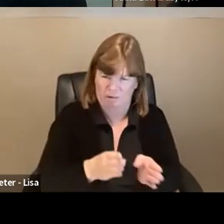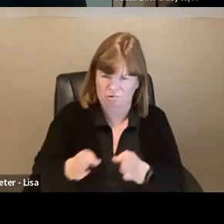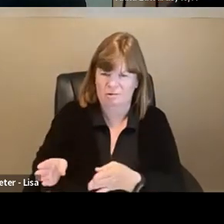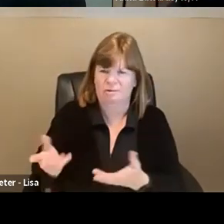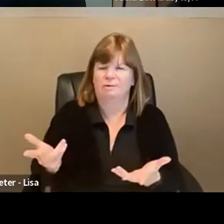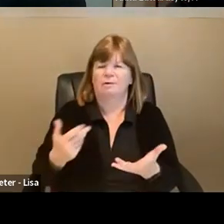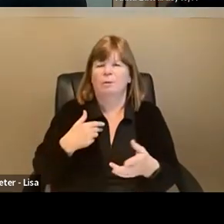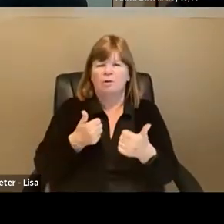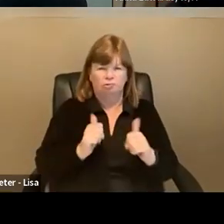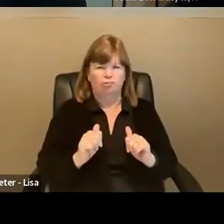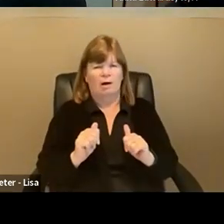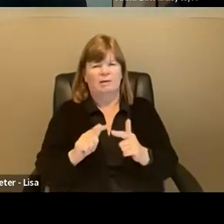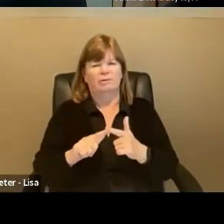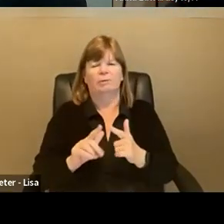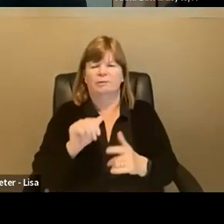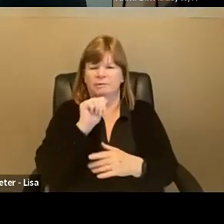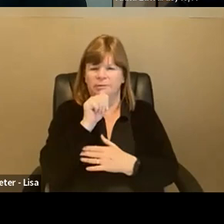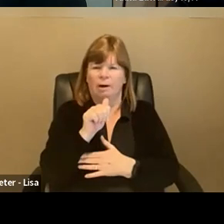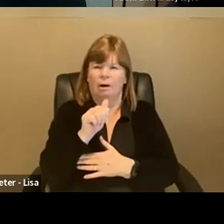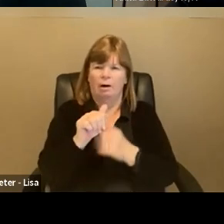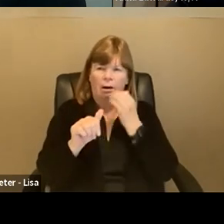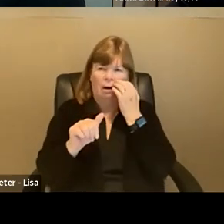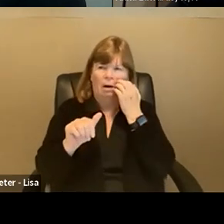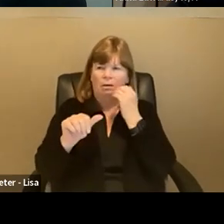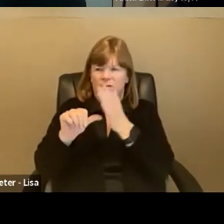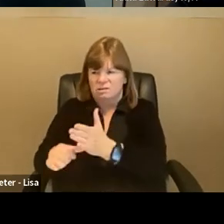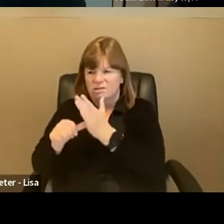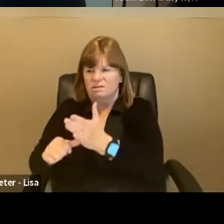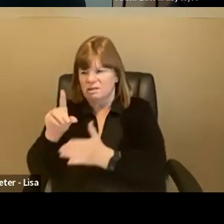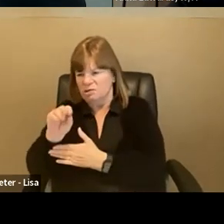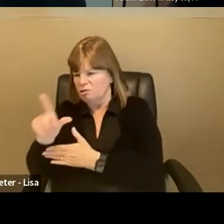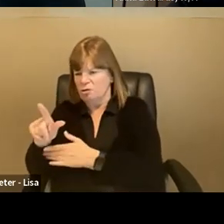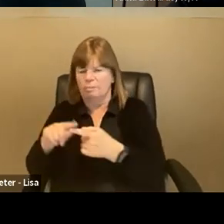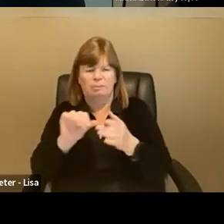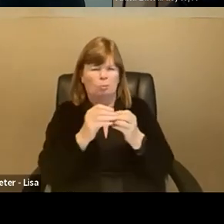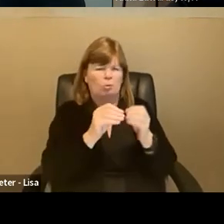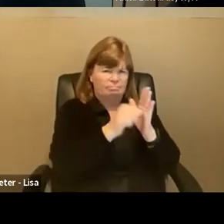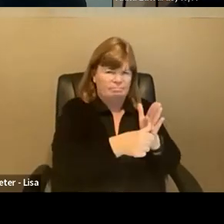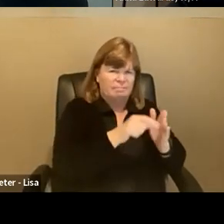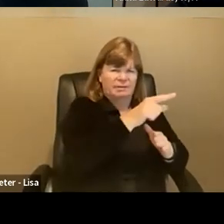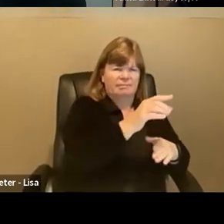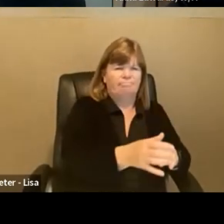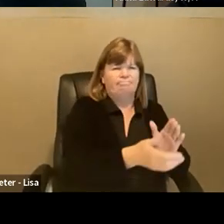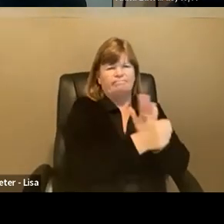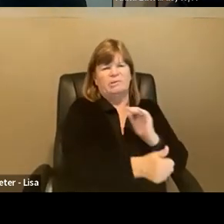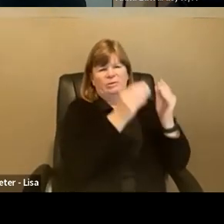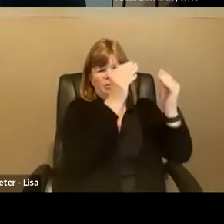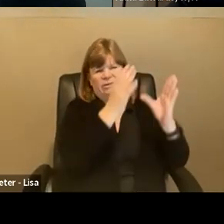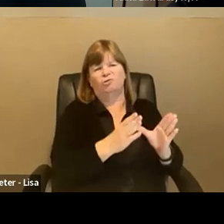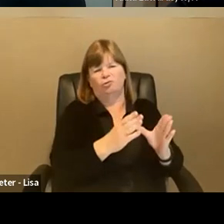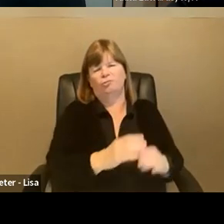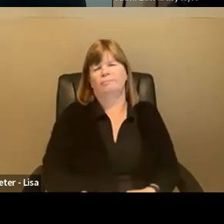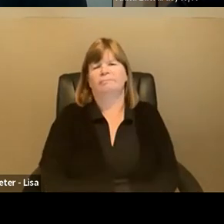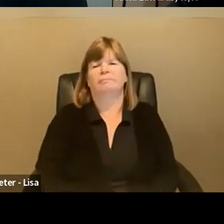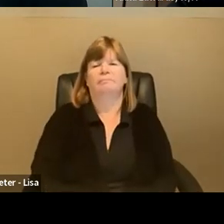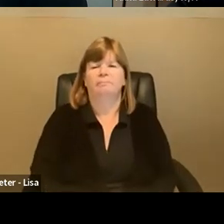to, take the emphasis off of the digital tool and on the expertise of the teacher and how you use that to improve learning for students. So I